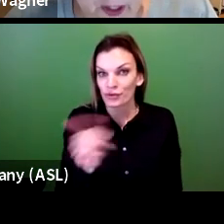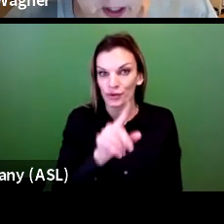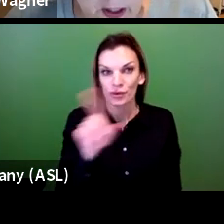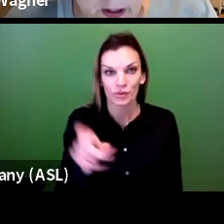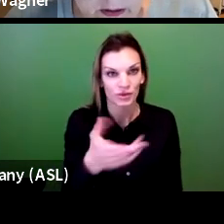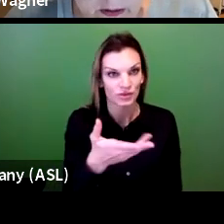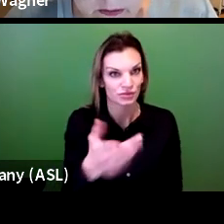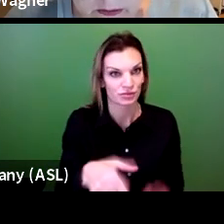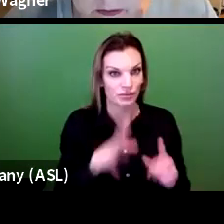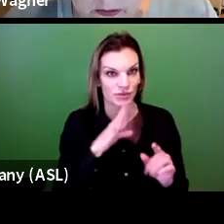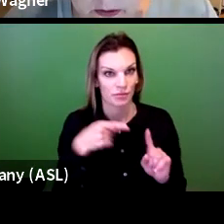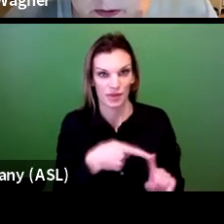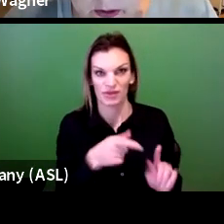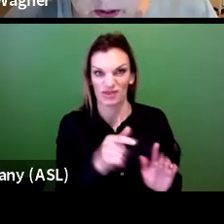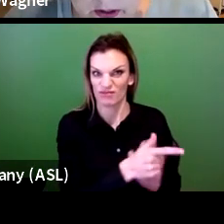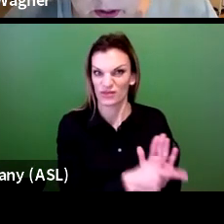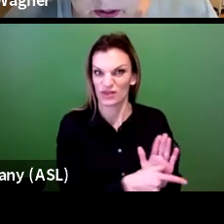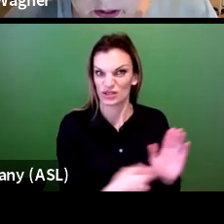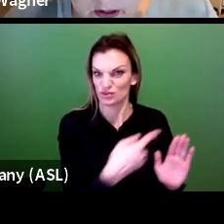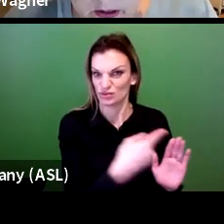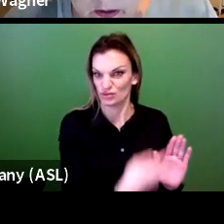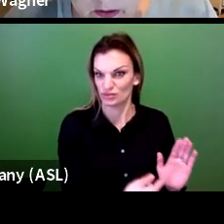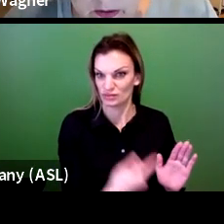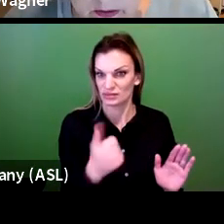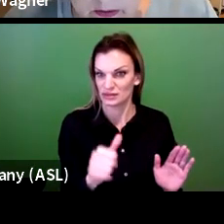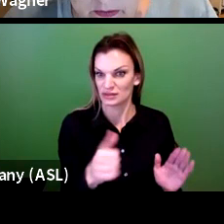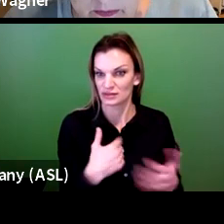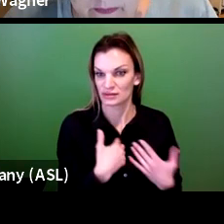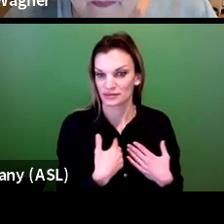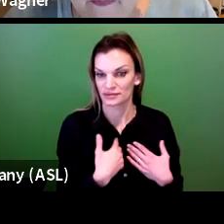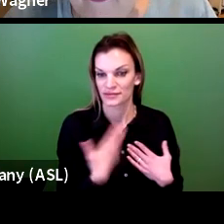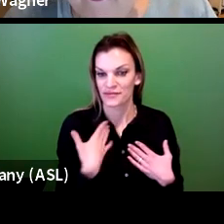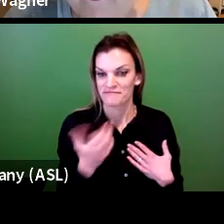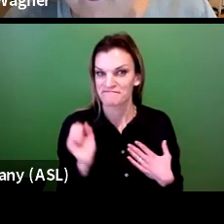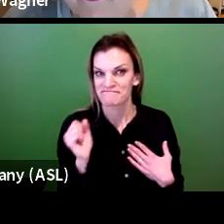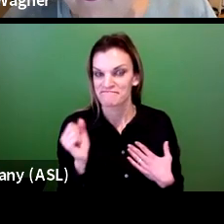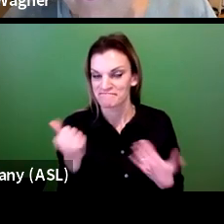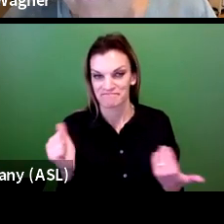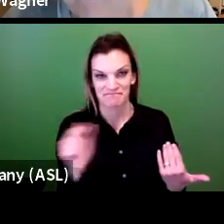of these statutes? If not, I was going to leave you with a couple quotes. Any questions?